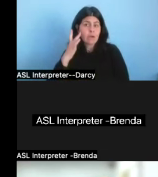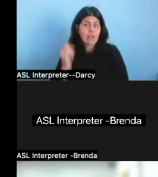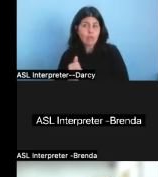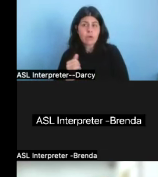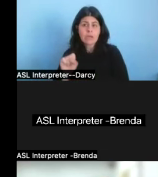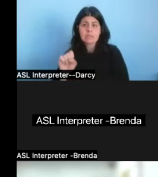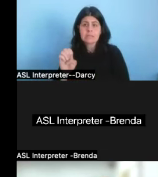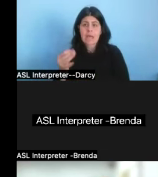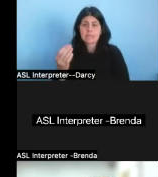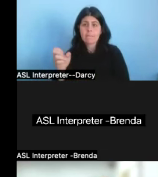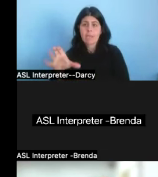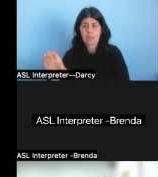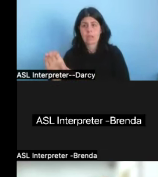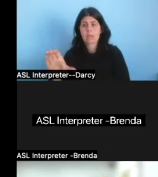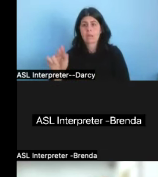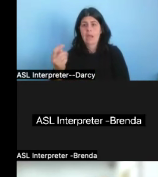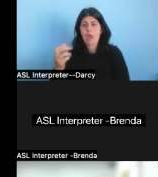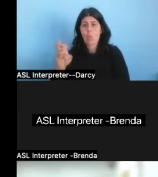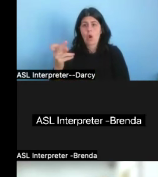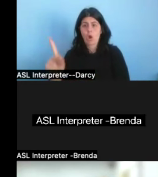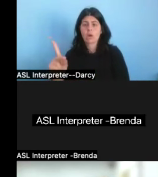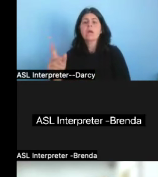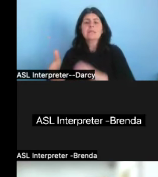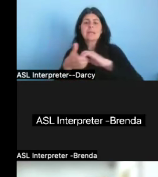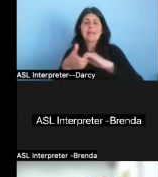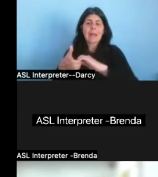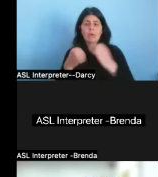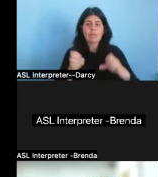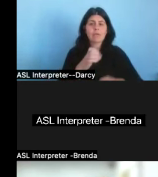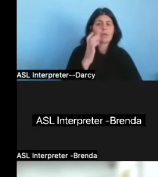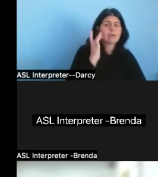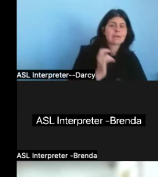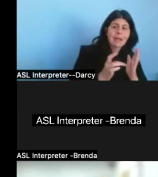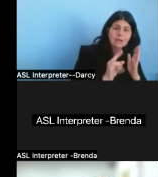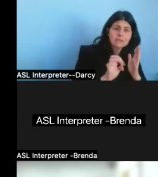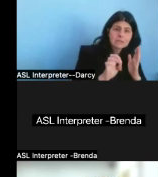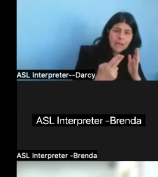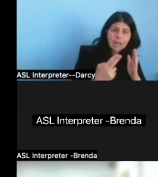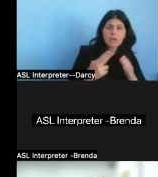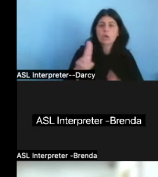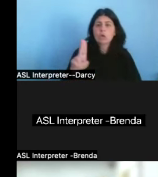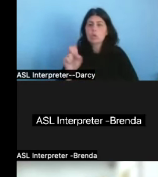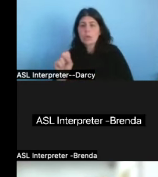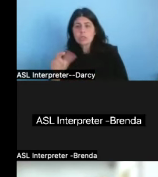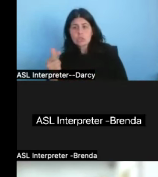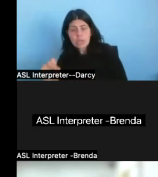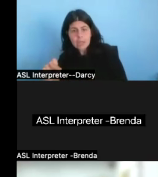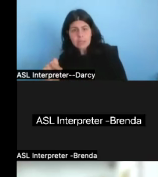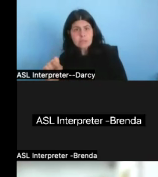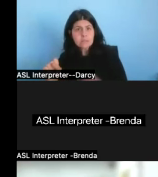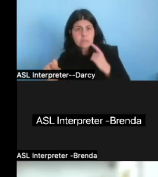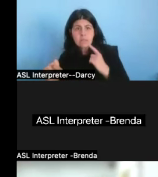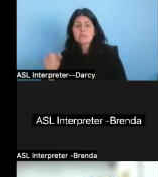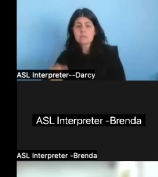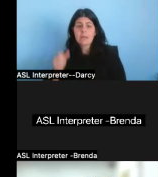Network is a collaborative effort between Caltech, USGS, Cal OES, so the State